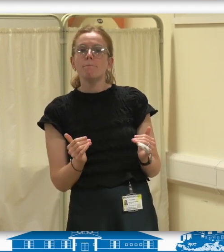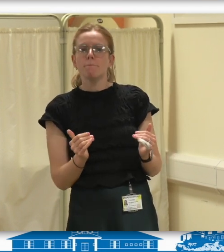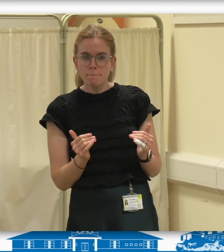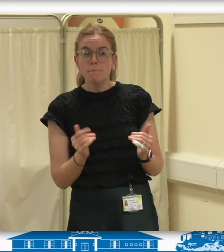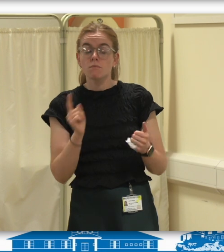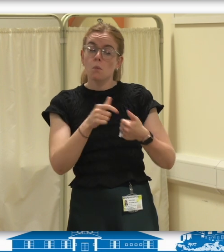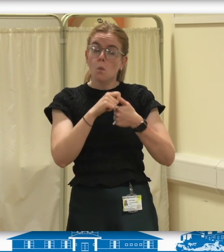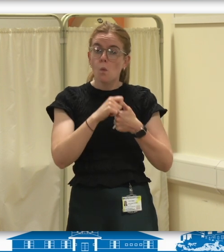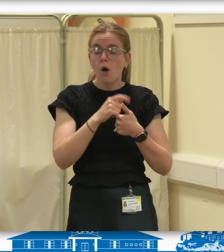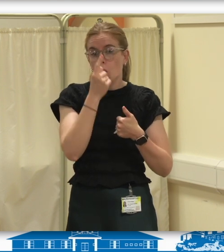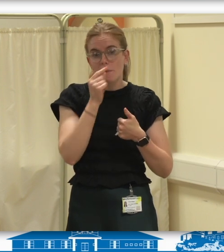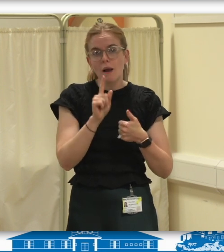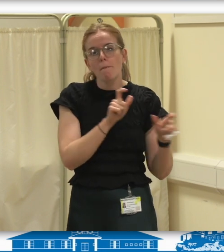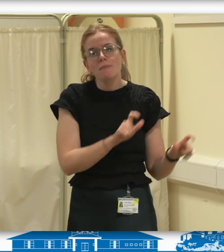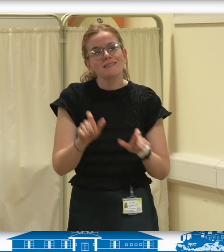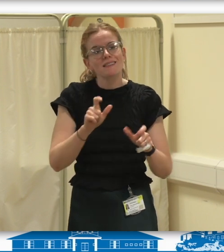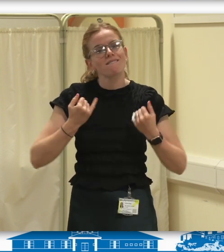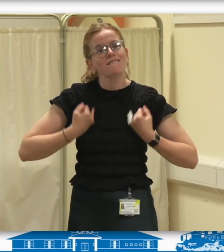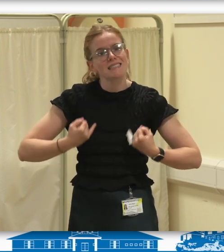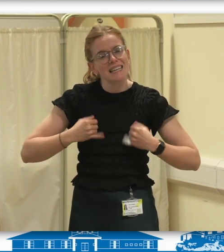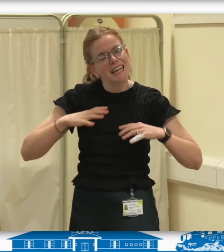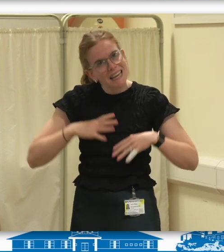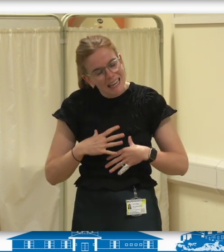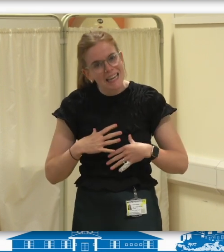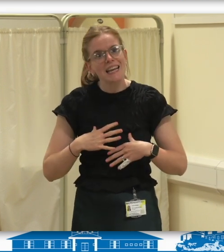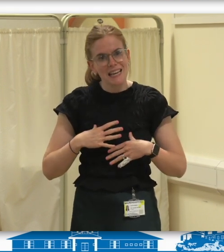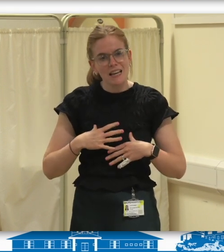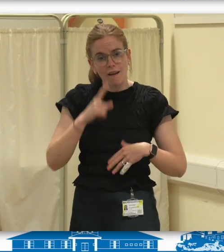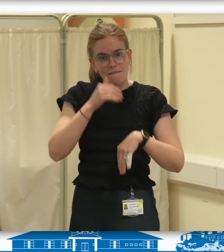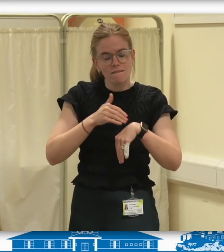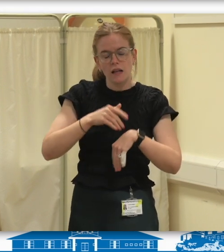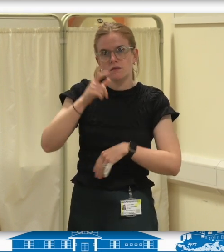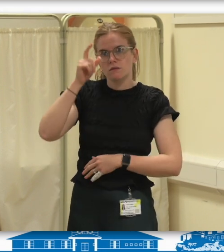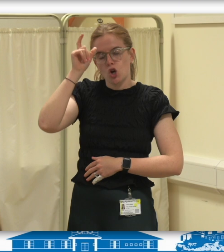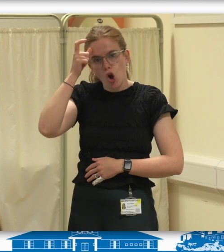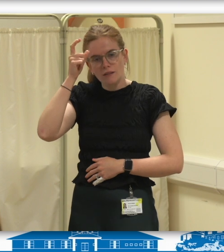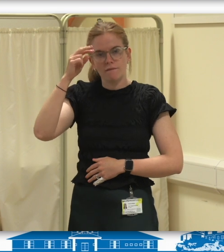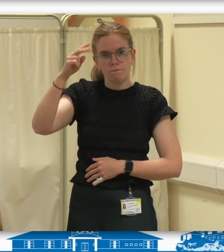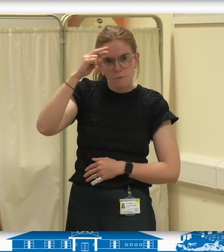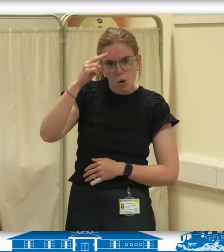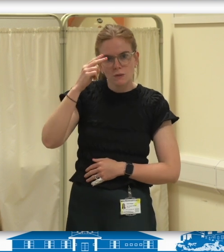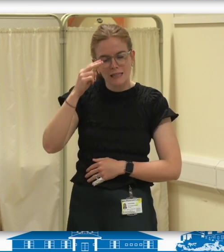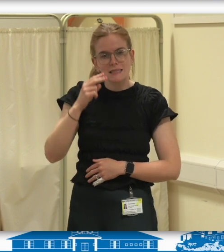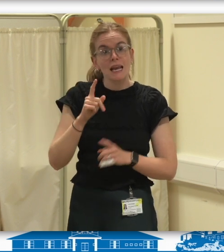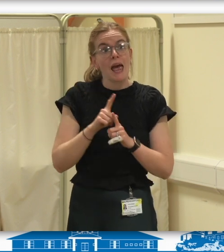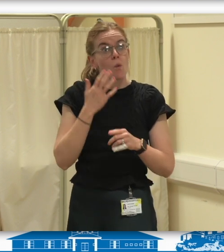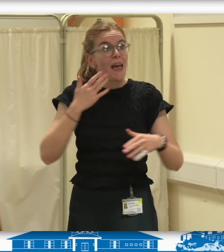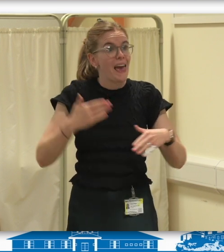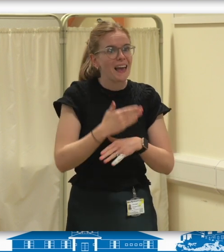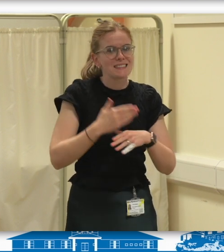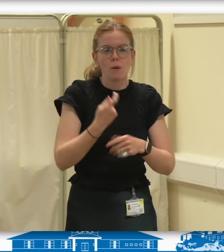persistent fatigue, which impacts both physical and cognitive function and is worsened by activity.